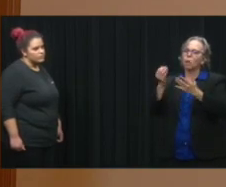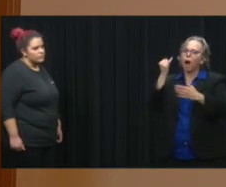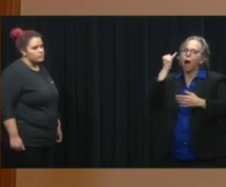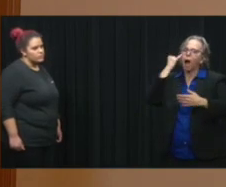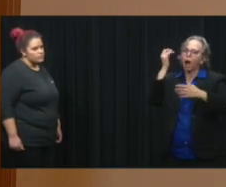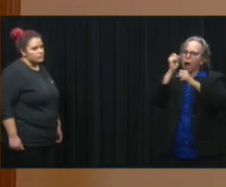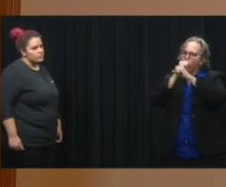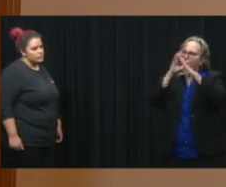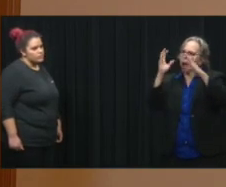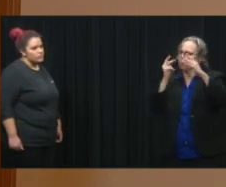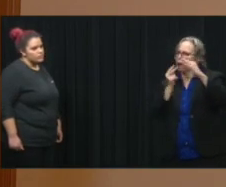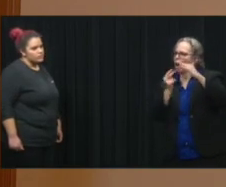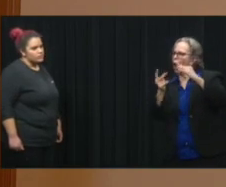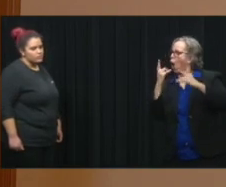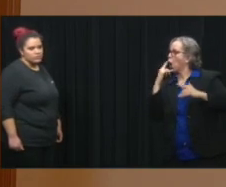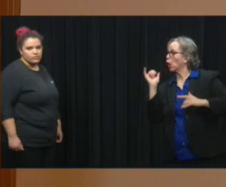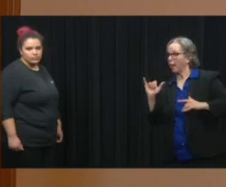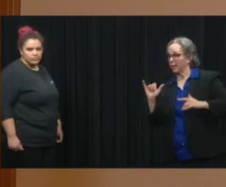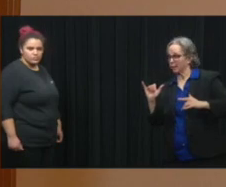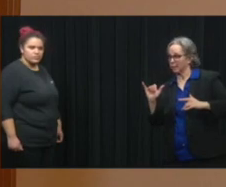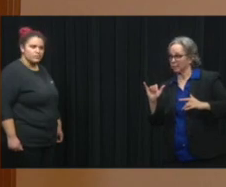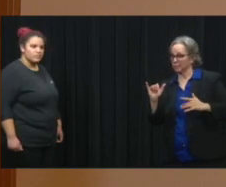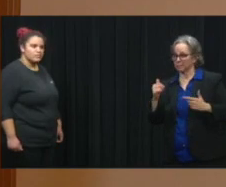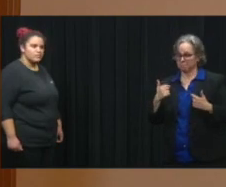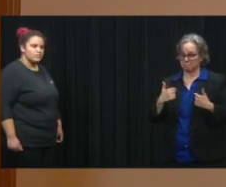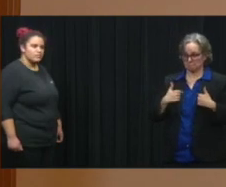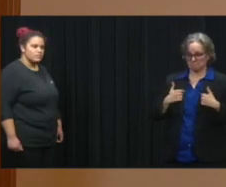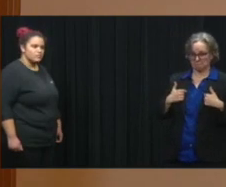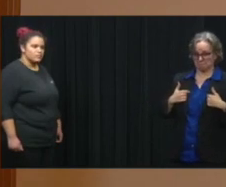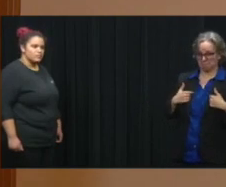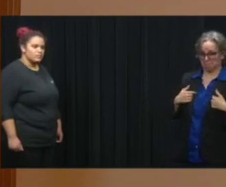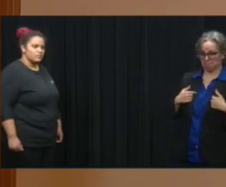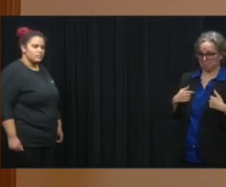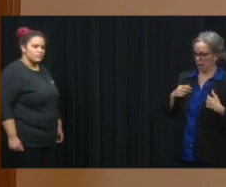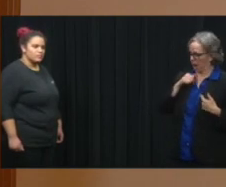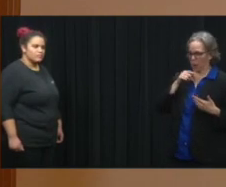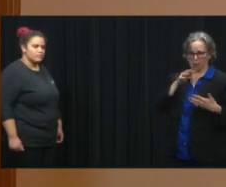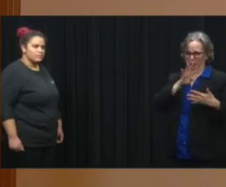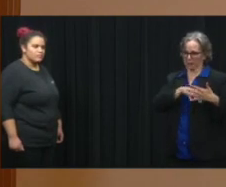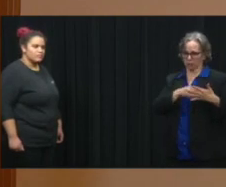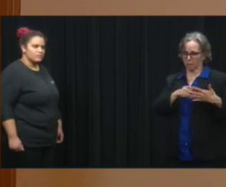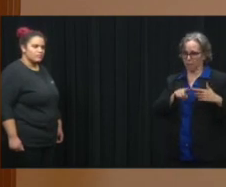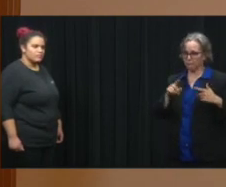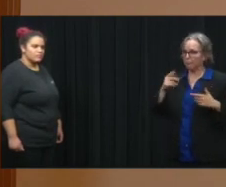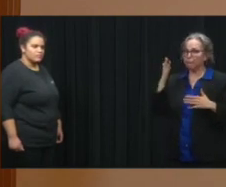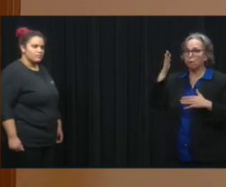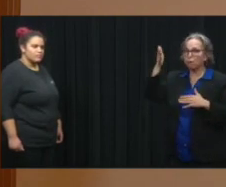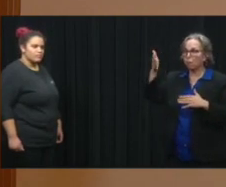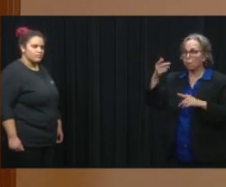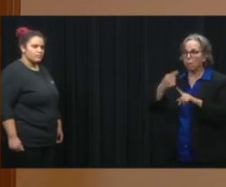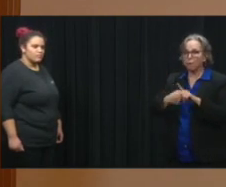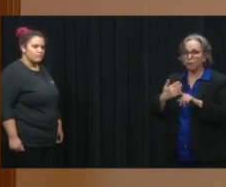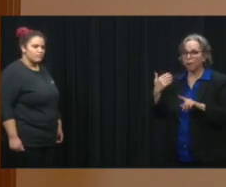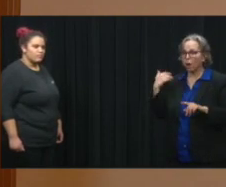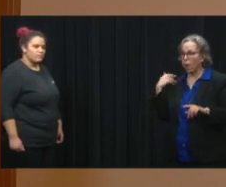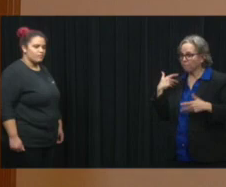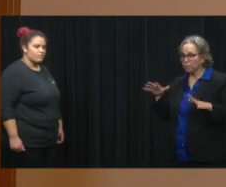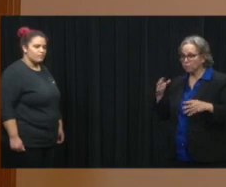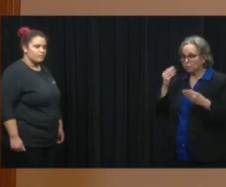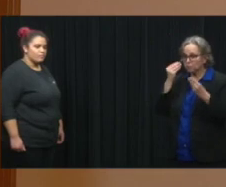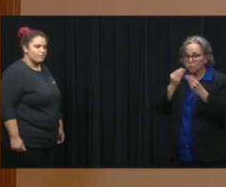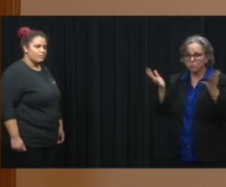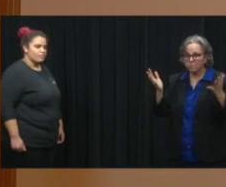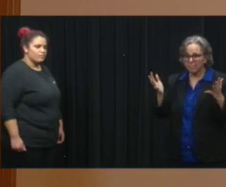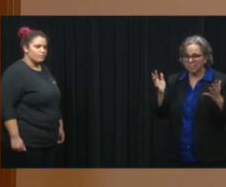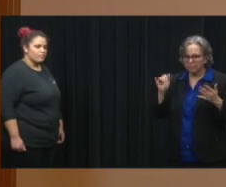I didn't need this modeling, I said words to you probably a month ago now that would have predicted exactly what we're seeing now, and I had